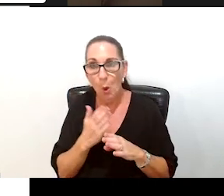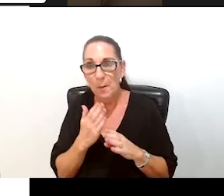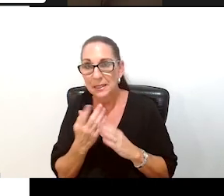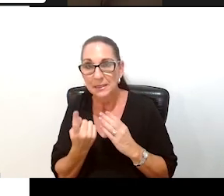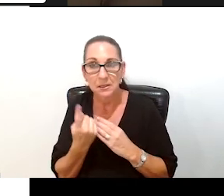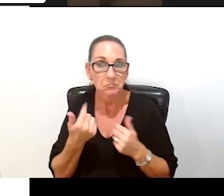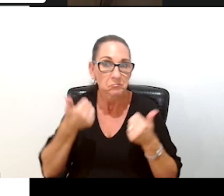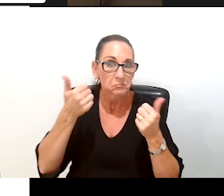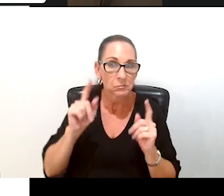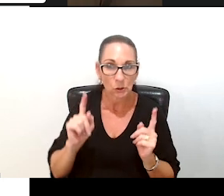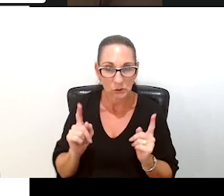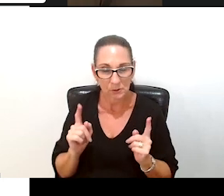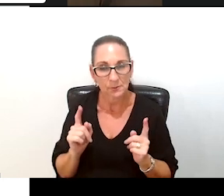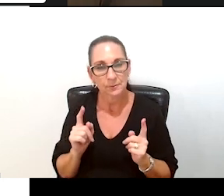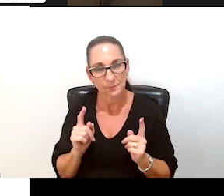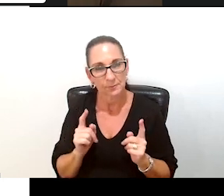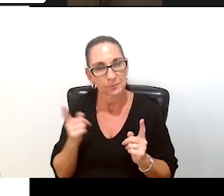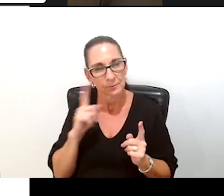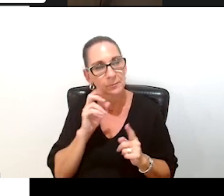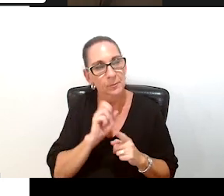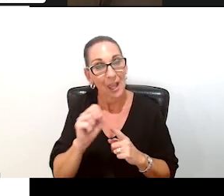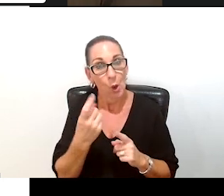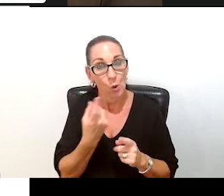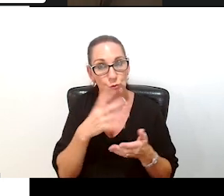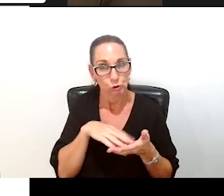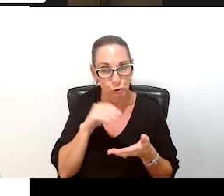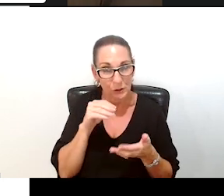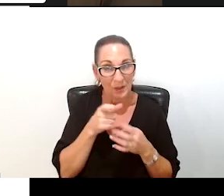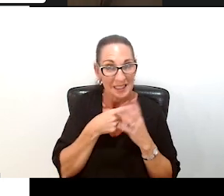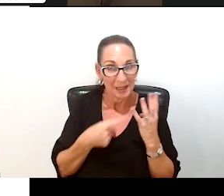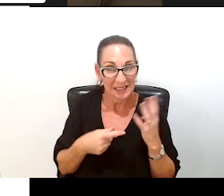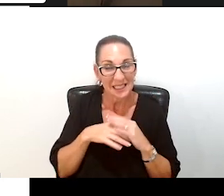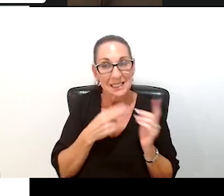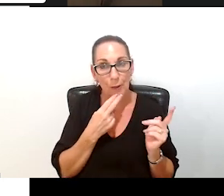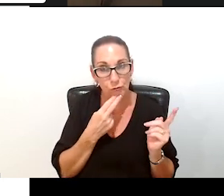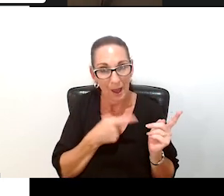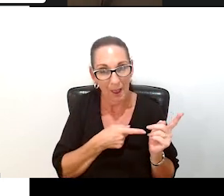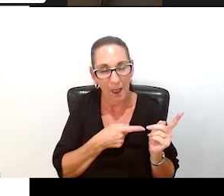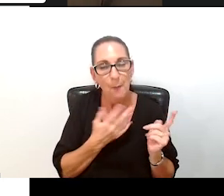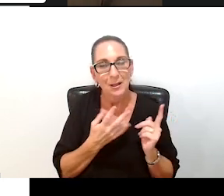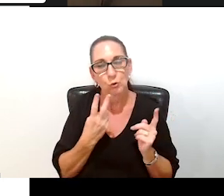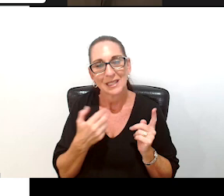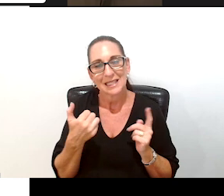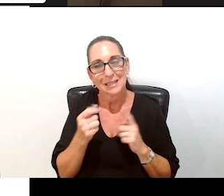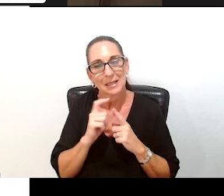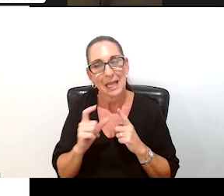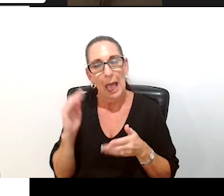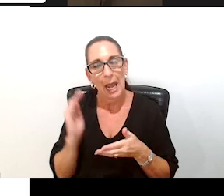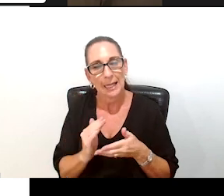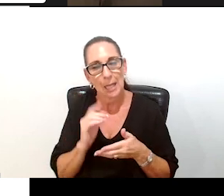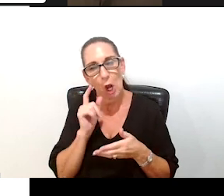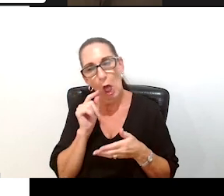outcomes, and found that students with disability in South Australia were 26% less likely